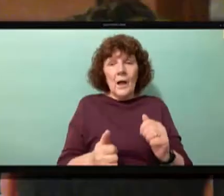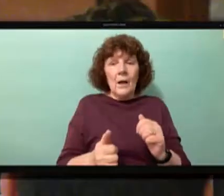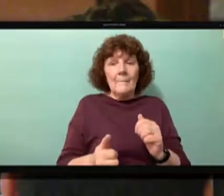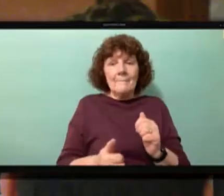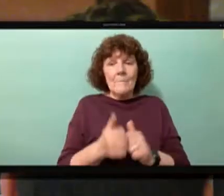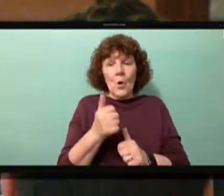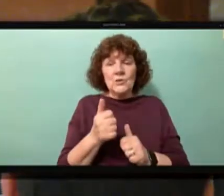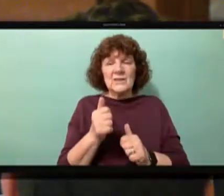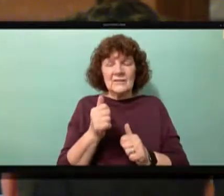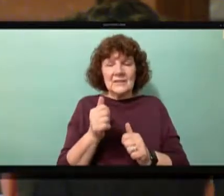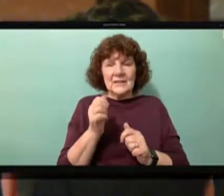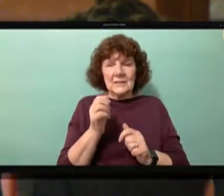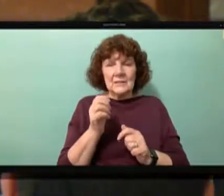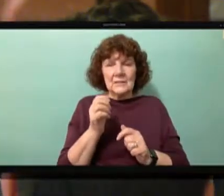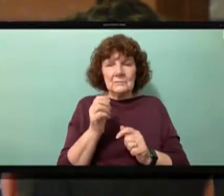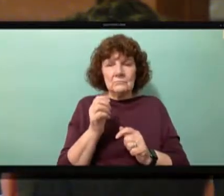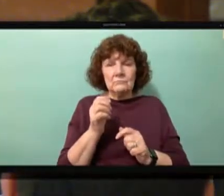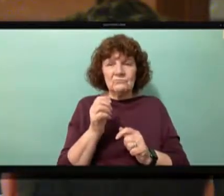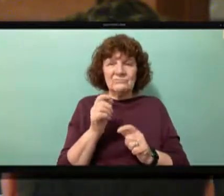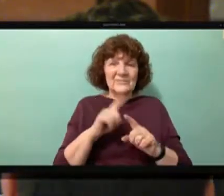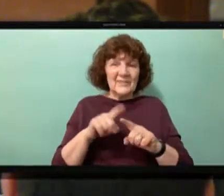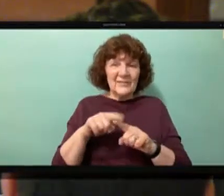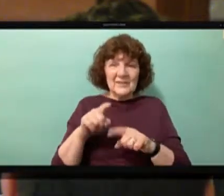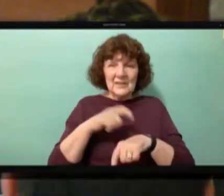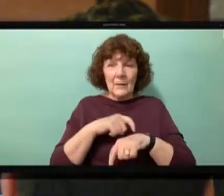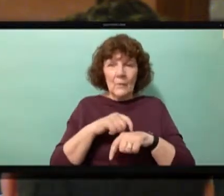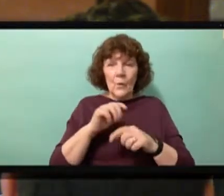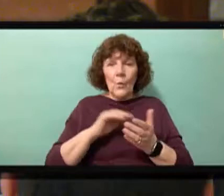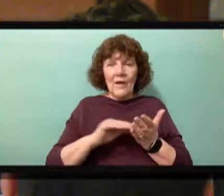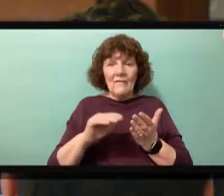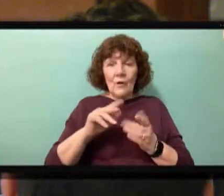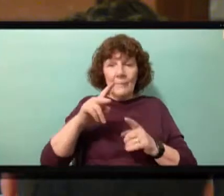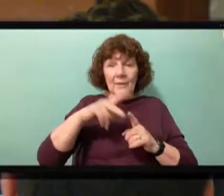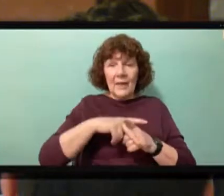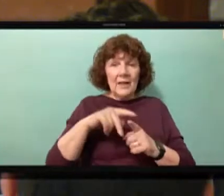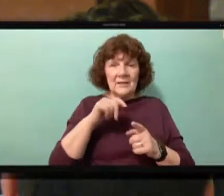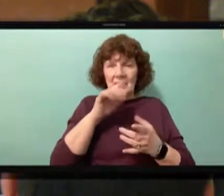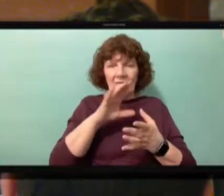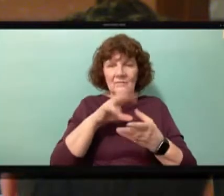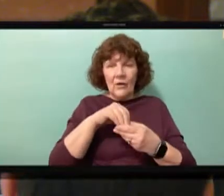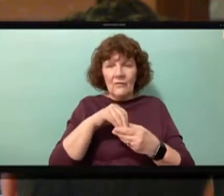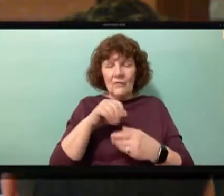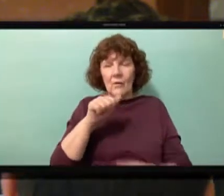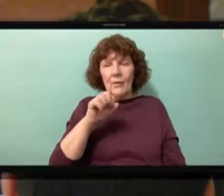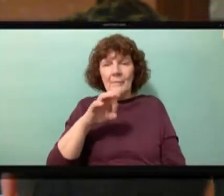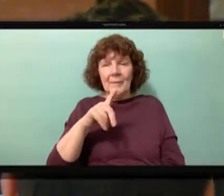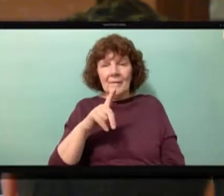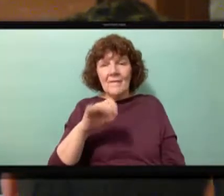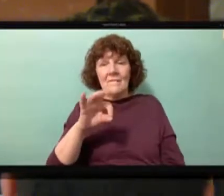waivers apply have not been related to ARPA funds. Oh, that's good to know. But there have been some?